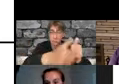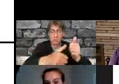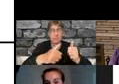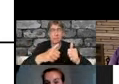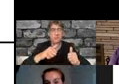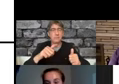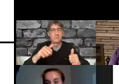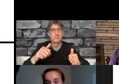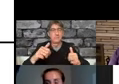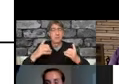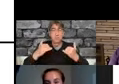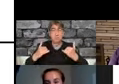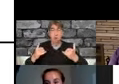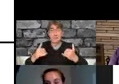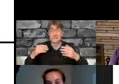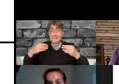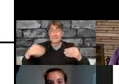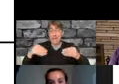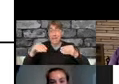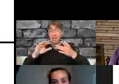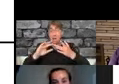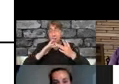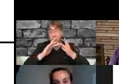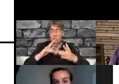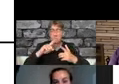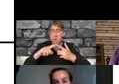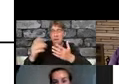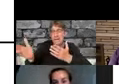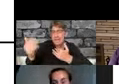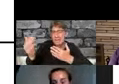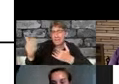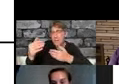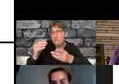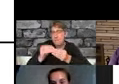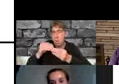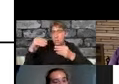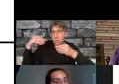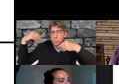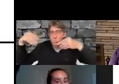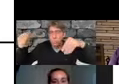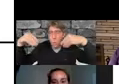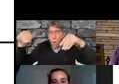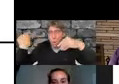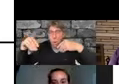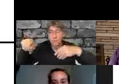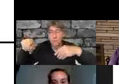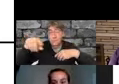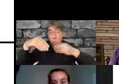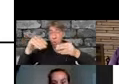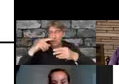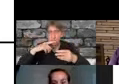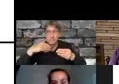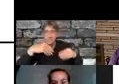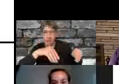sales network that works is ensuring that we bring retailers into the network who meet the needs of our riders. So this is why we have created a